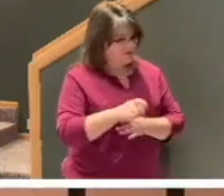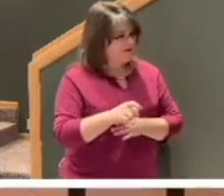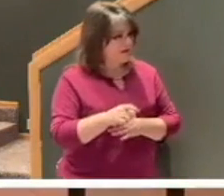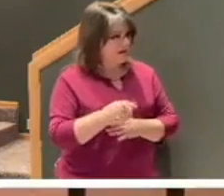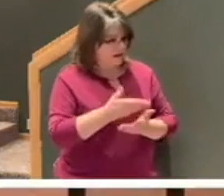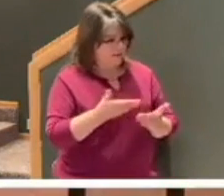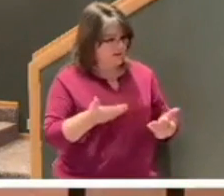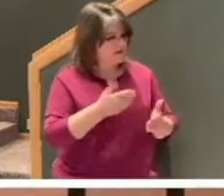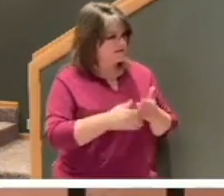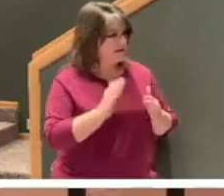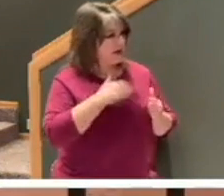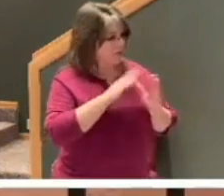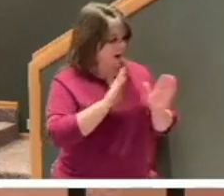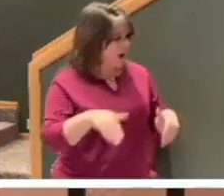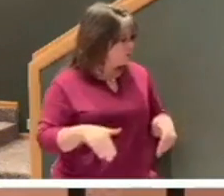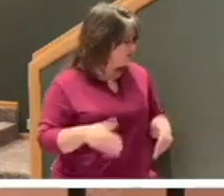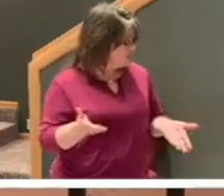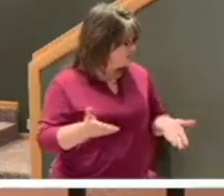house.